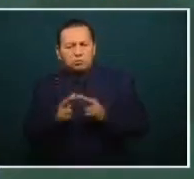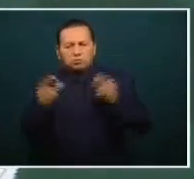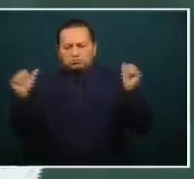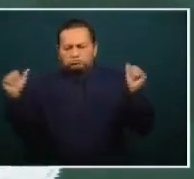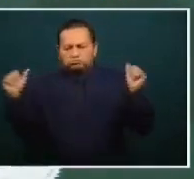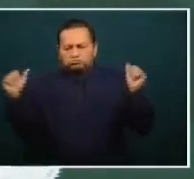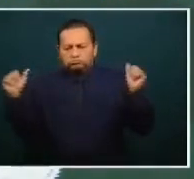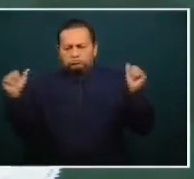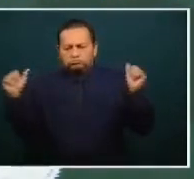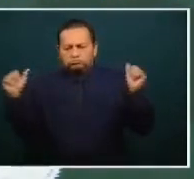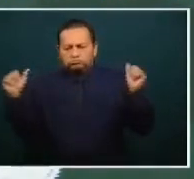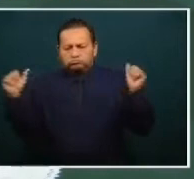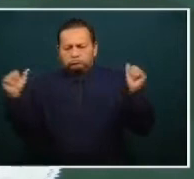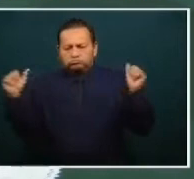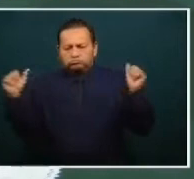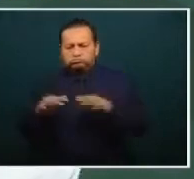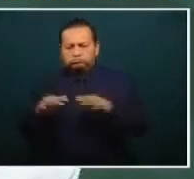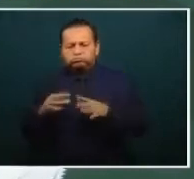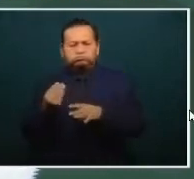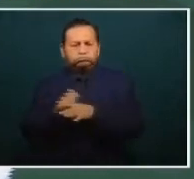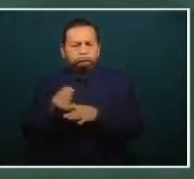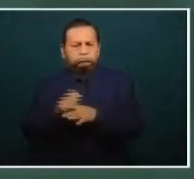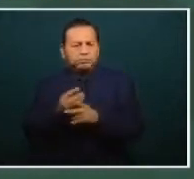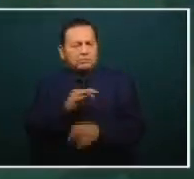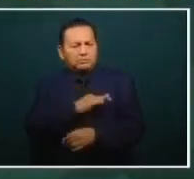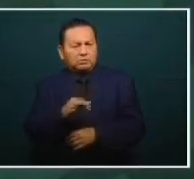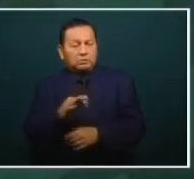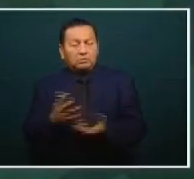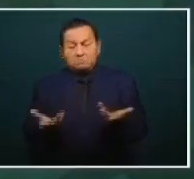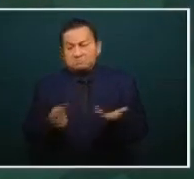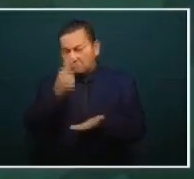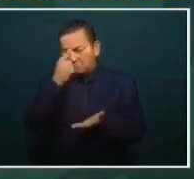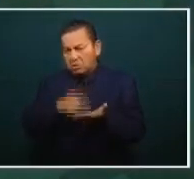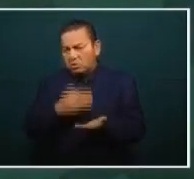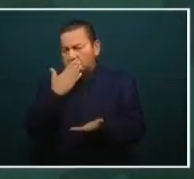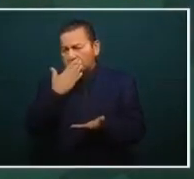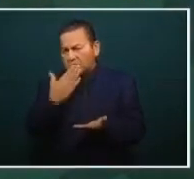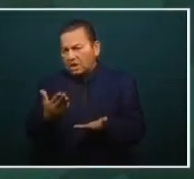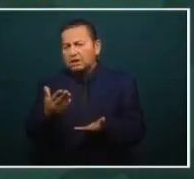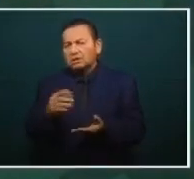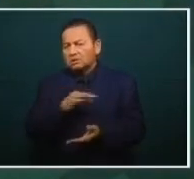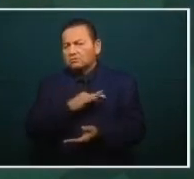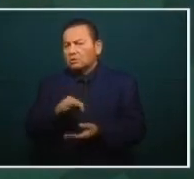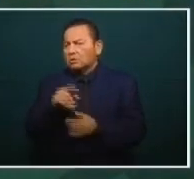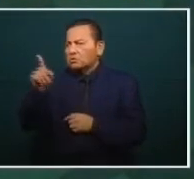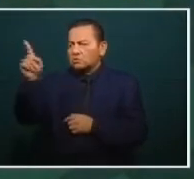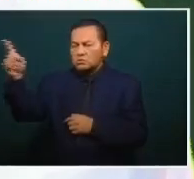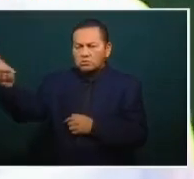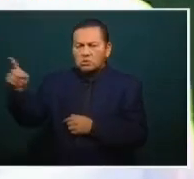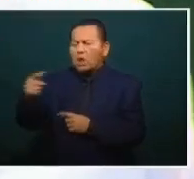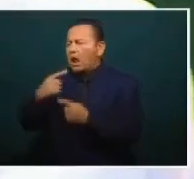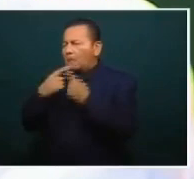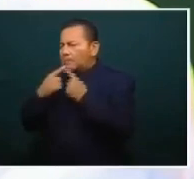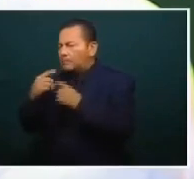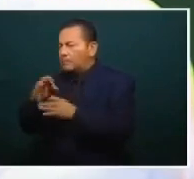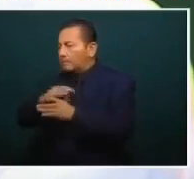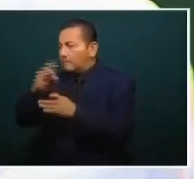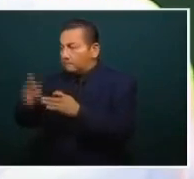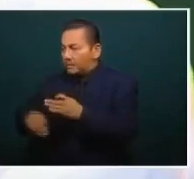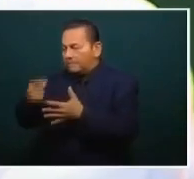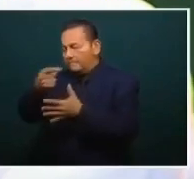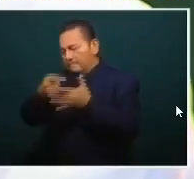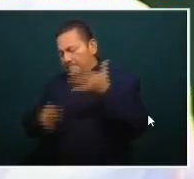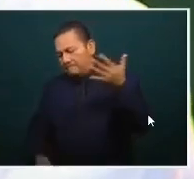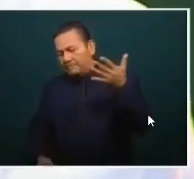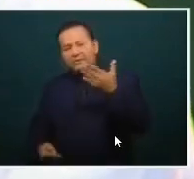to this reunion. And we consider that the results